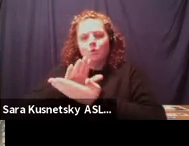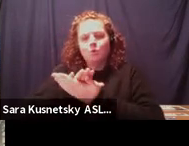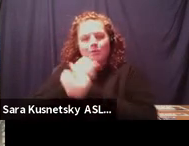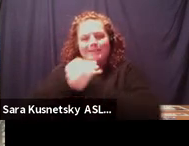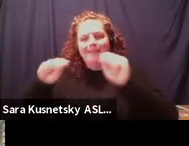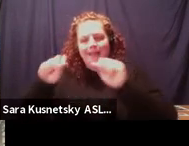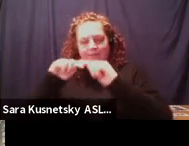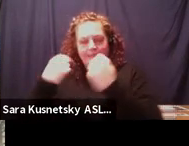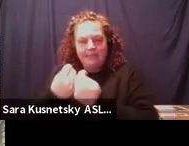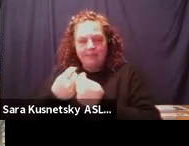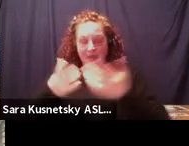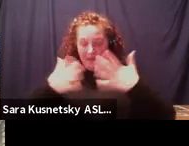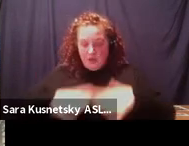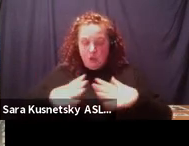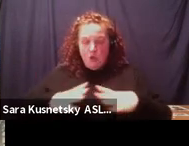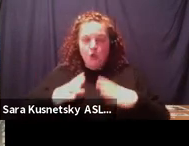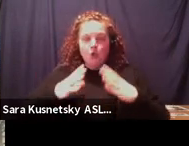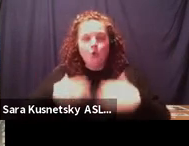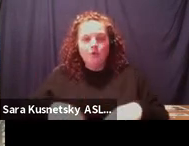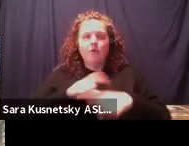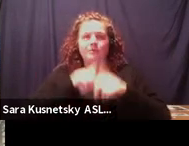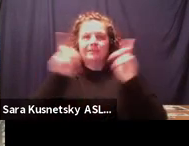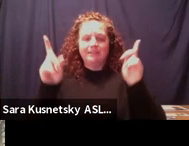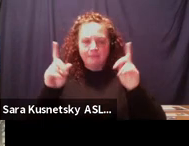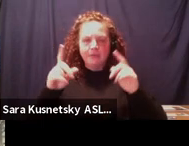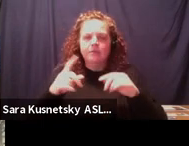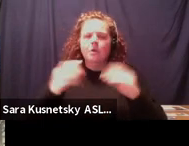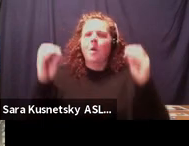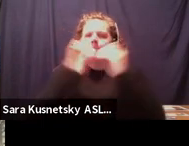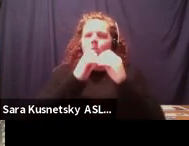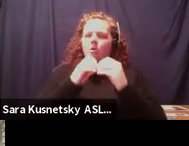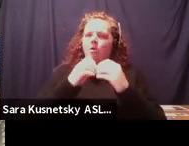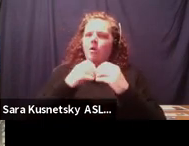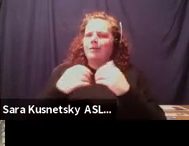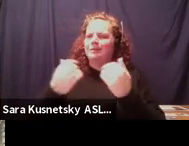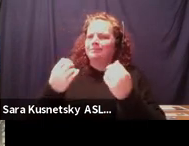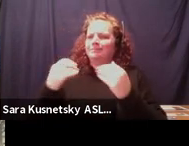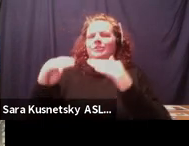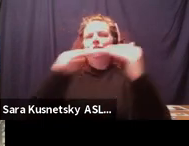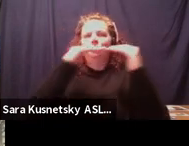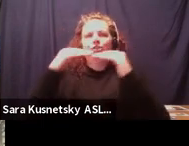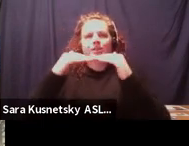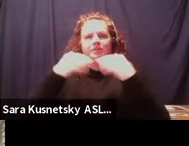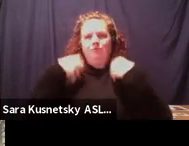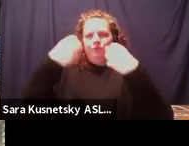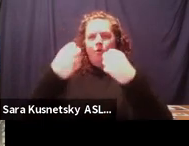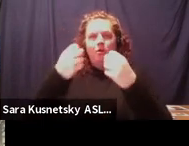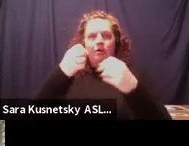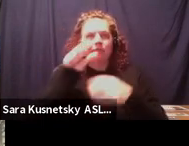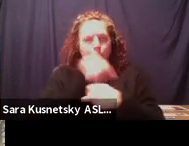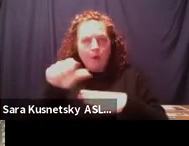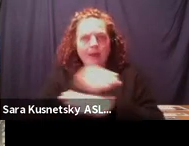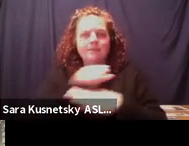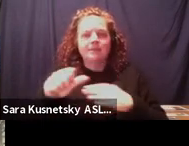updates to their uniforms, adopting more restorative justice practices, and implementing new professional development training for our